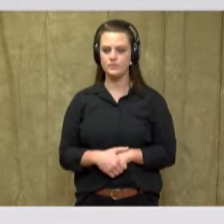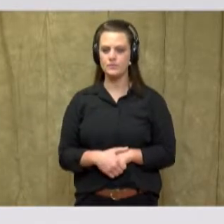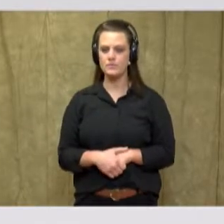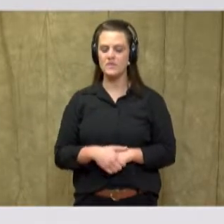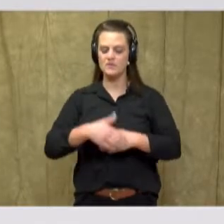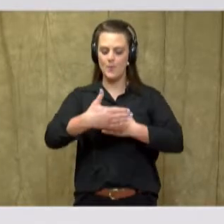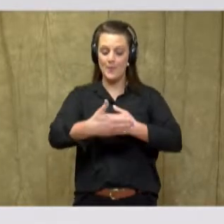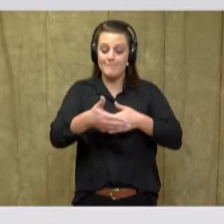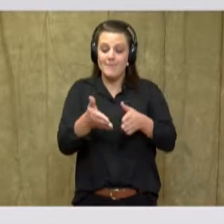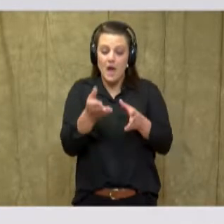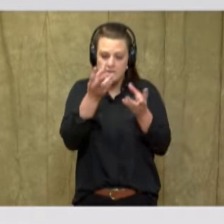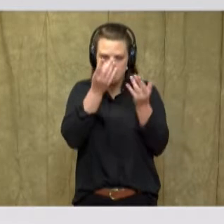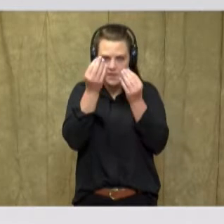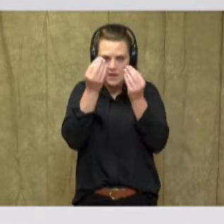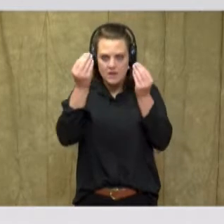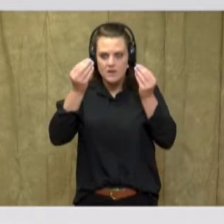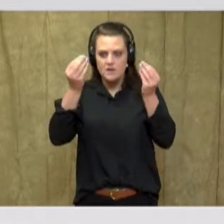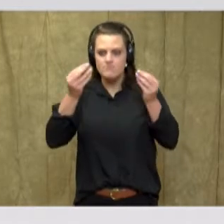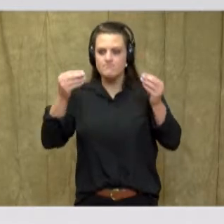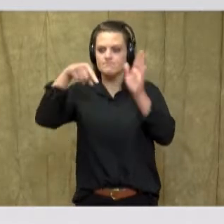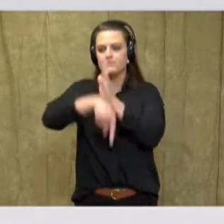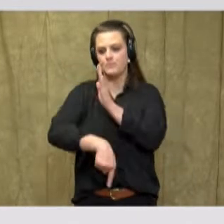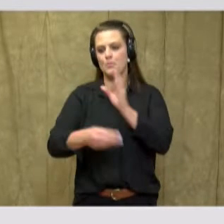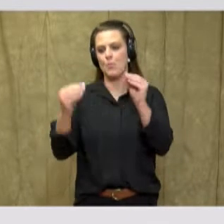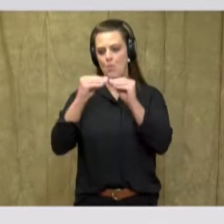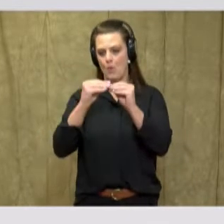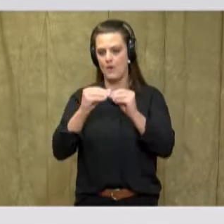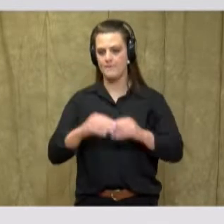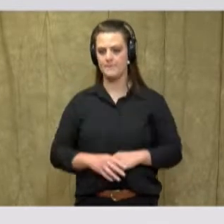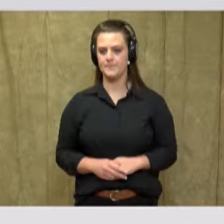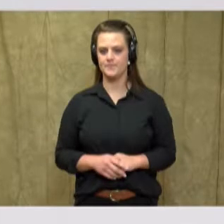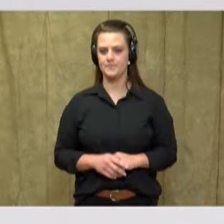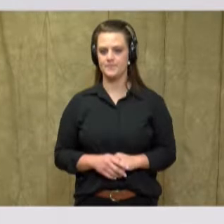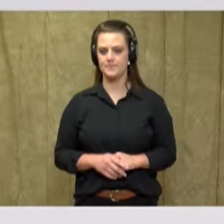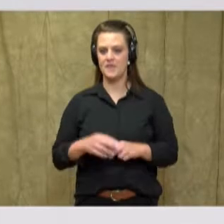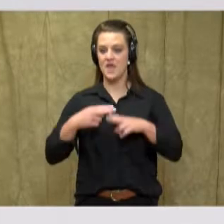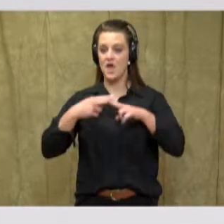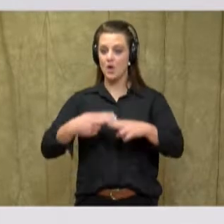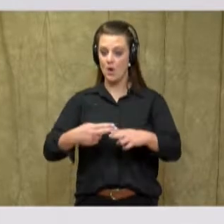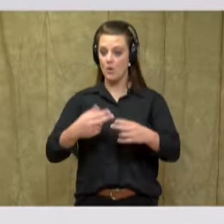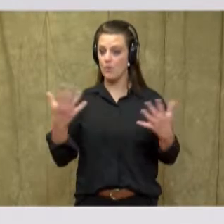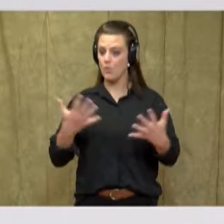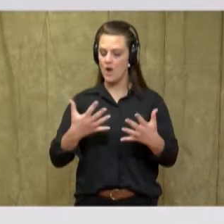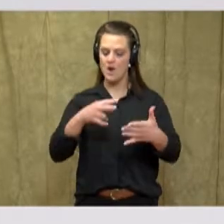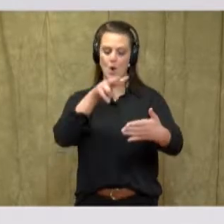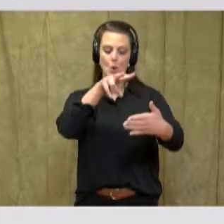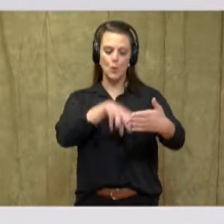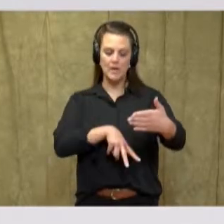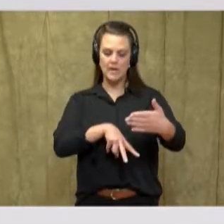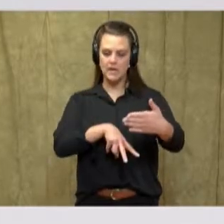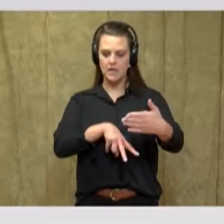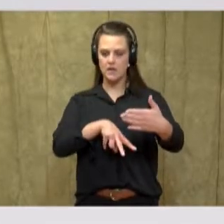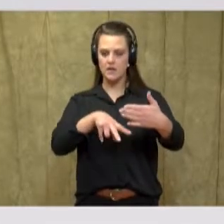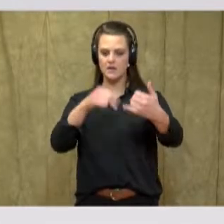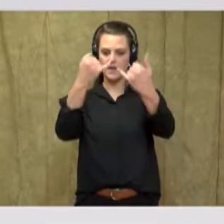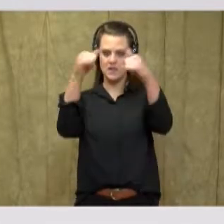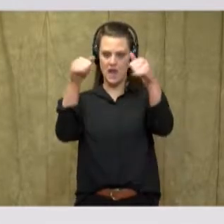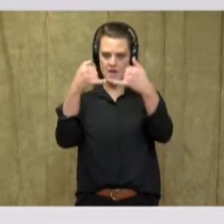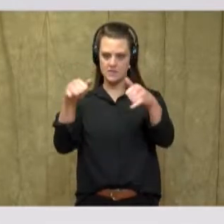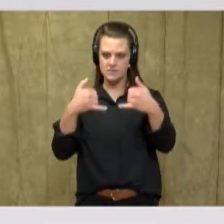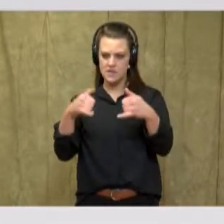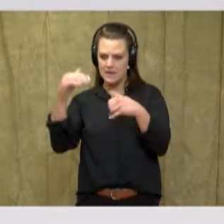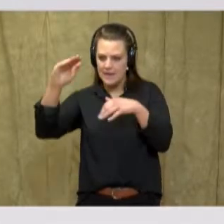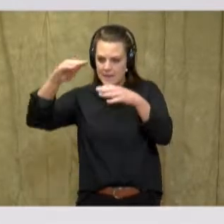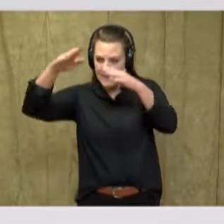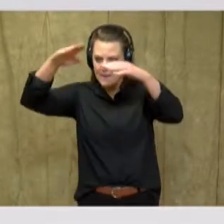of the box thinking. Also, it's referred to as reading between the lines. And keep in